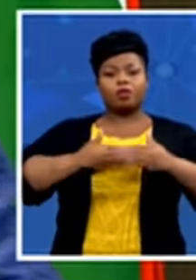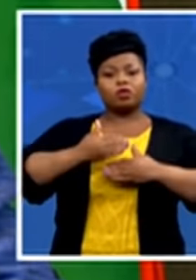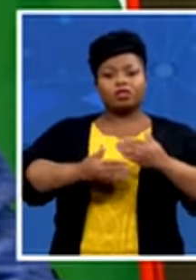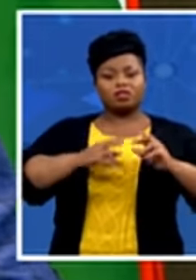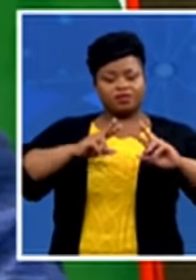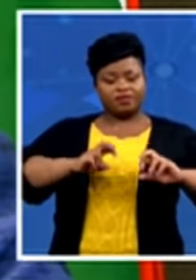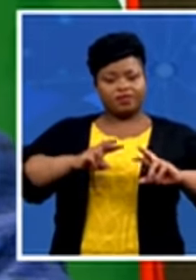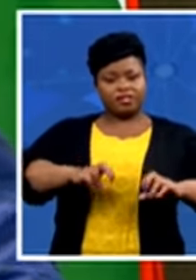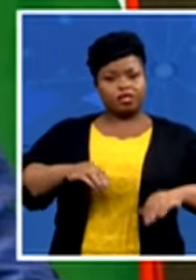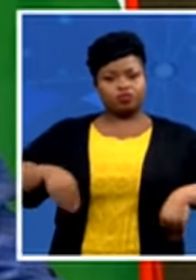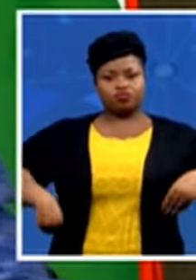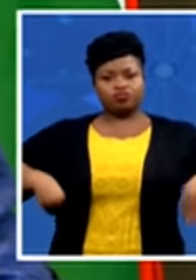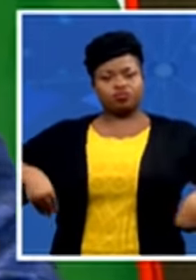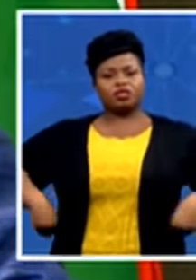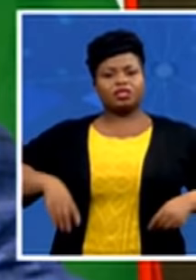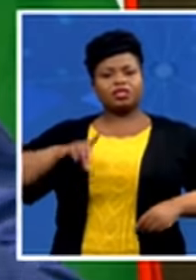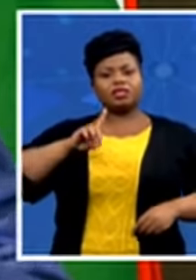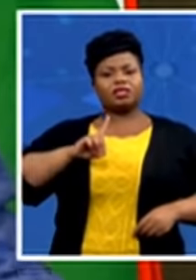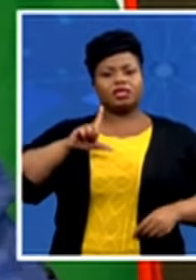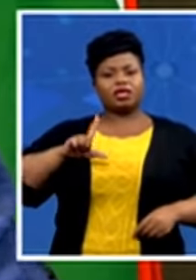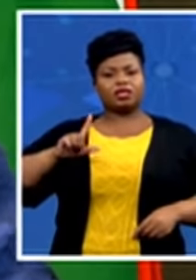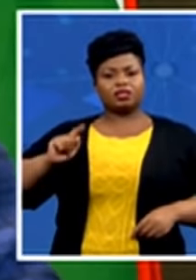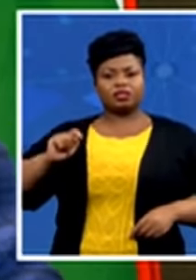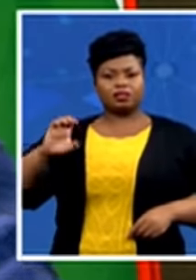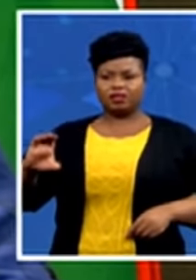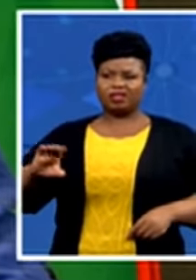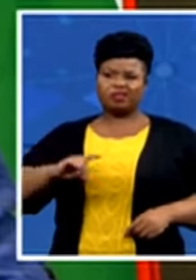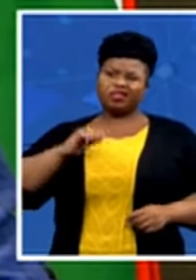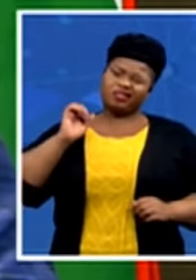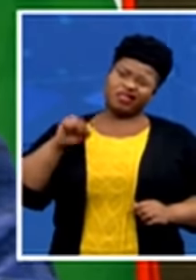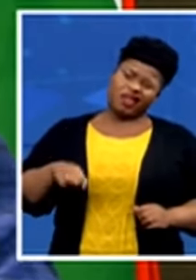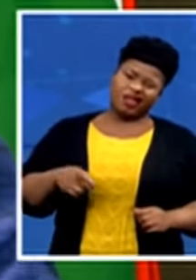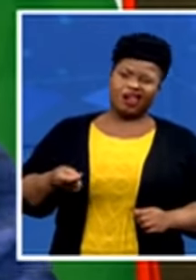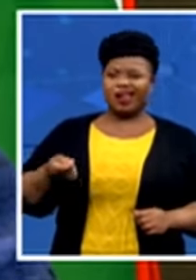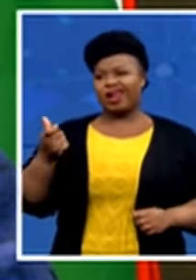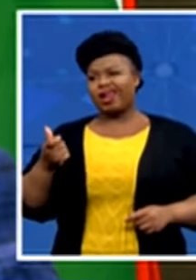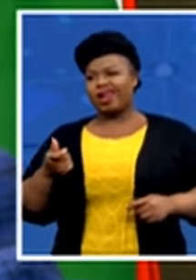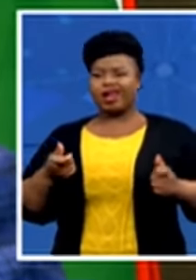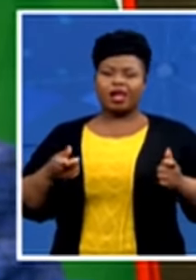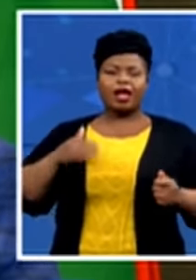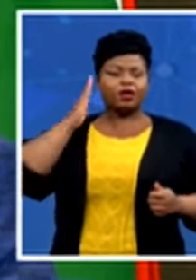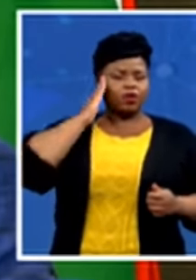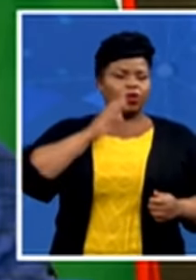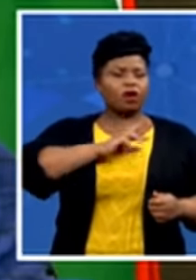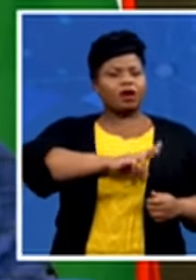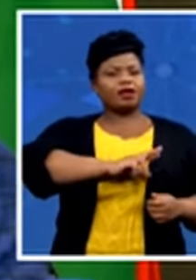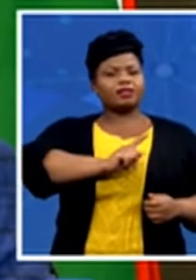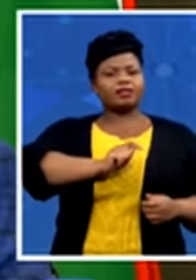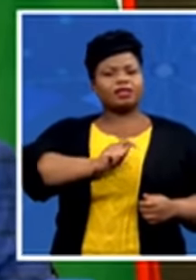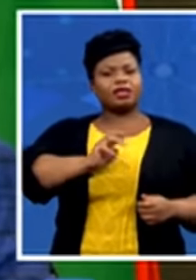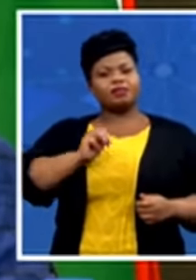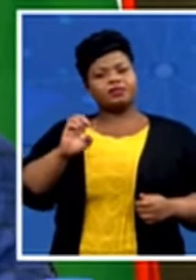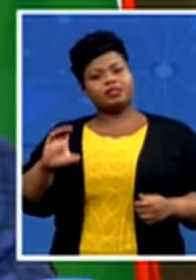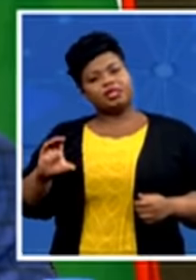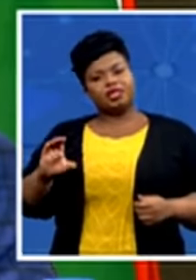DLTCs. There have been some cases here and there. I know RTMC has dealt with some of them. But this is